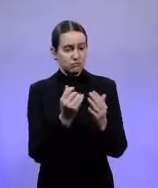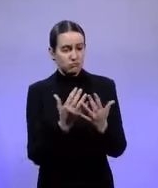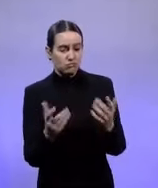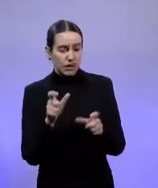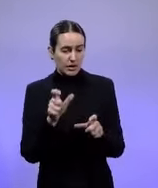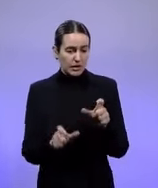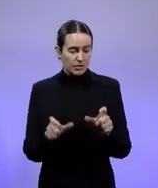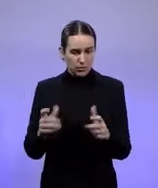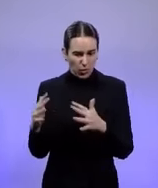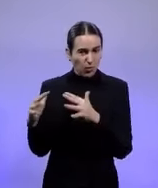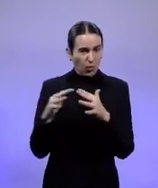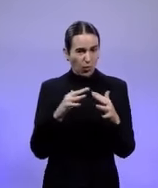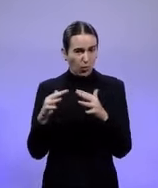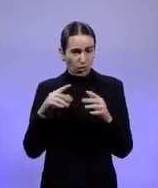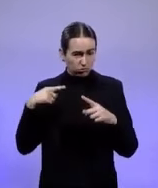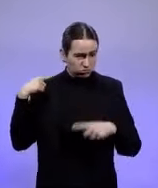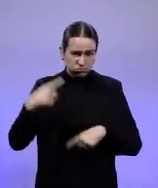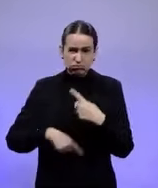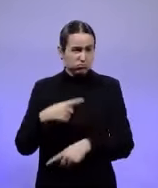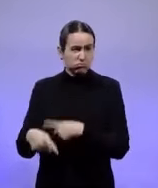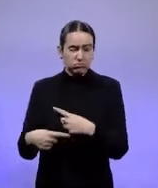its most cruel form.